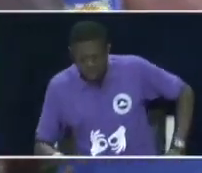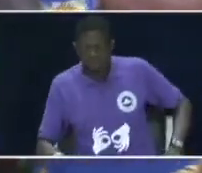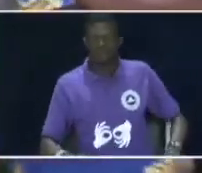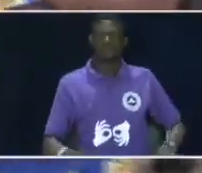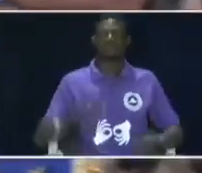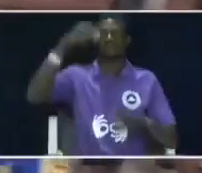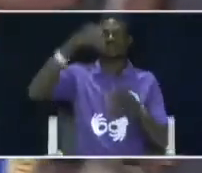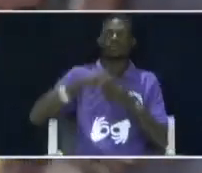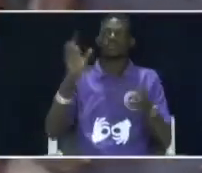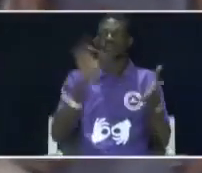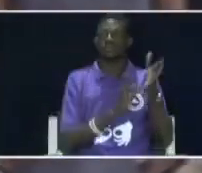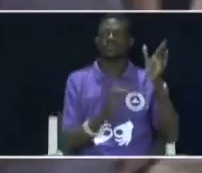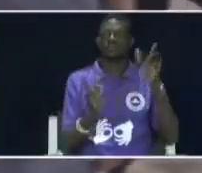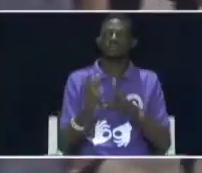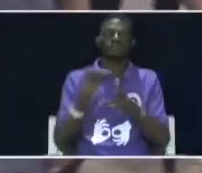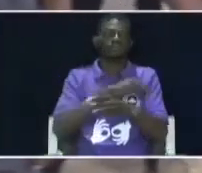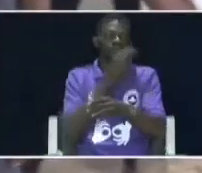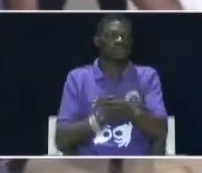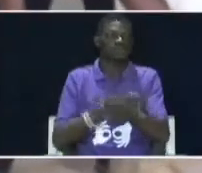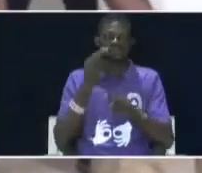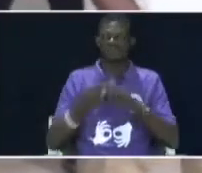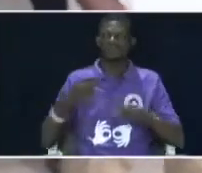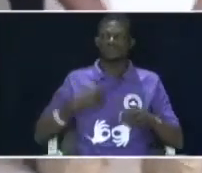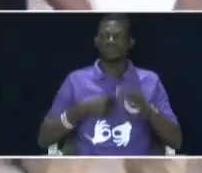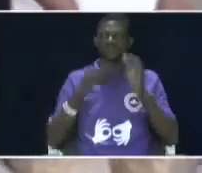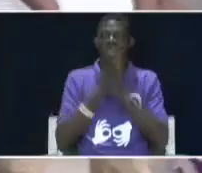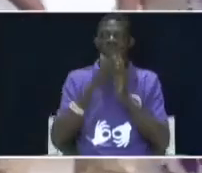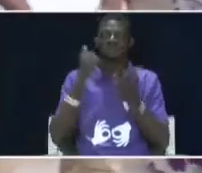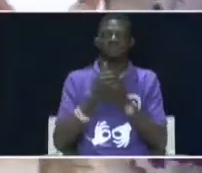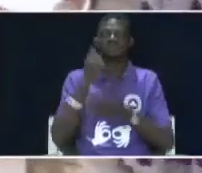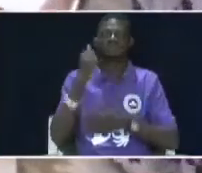In Jesus' mighty name, we have prayed.